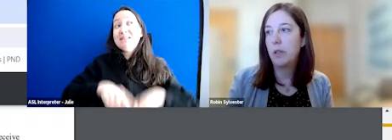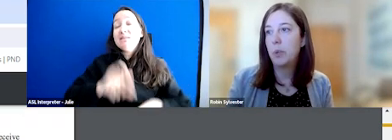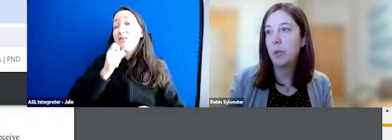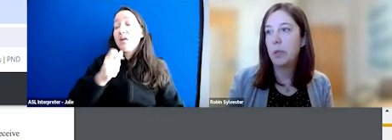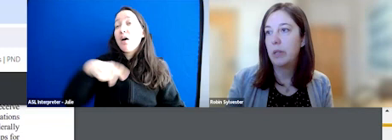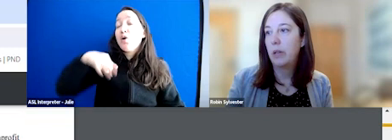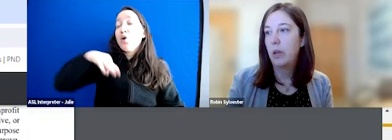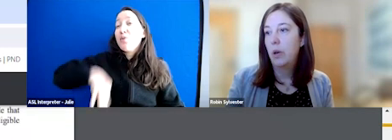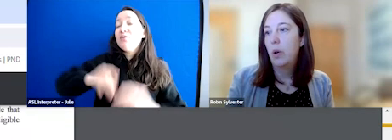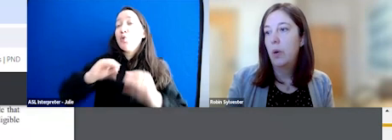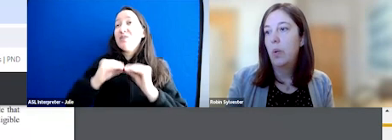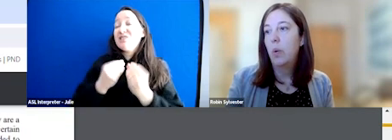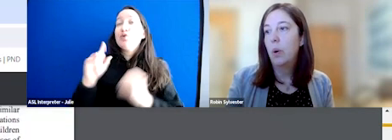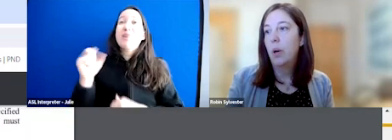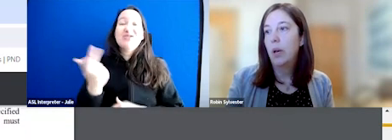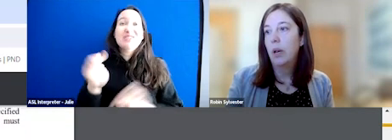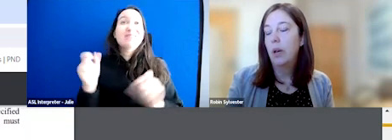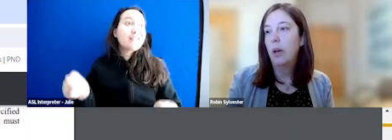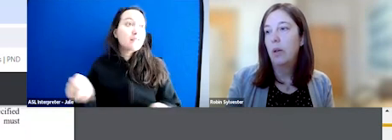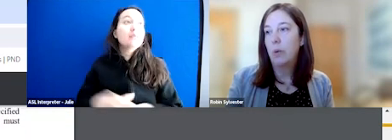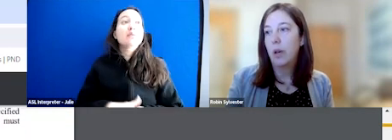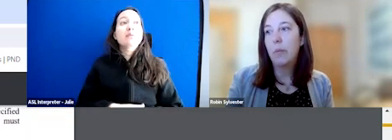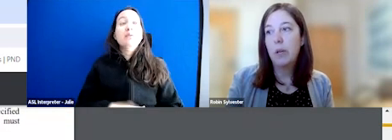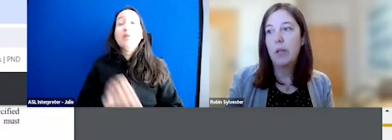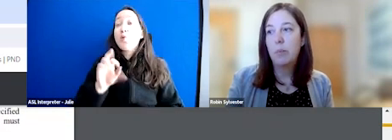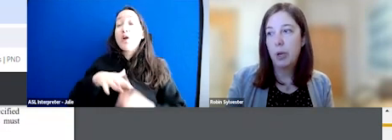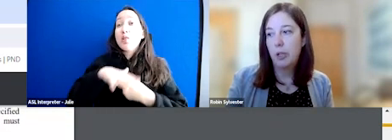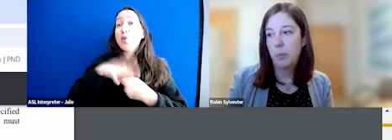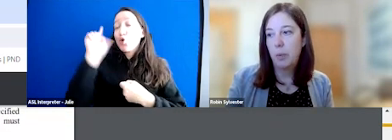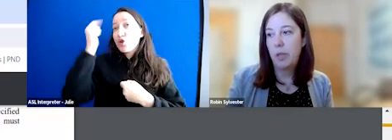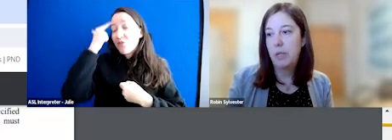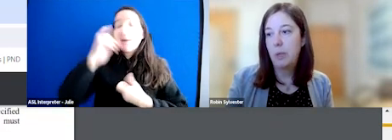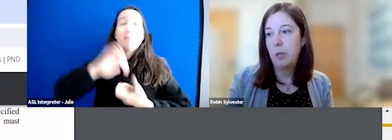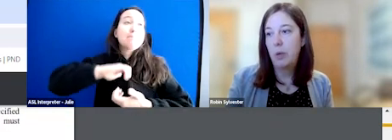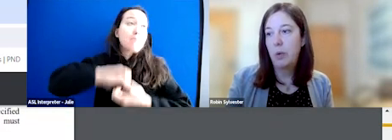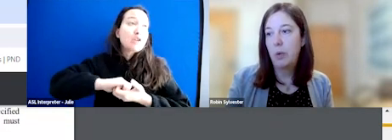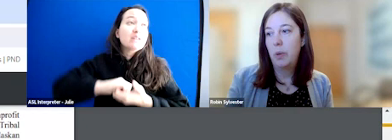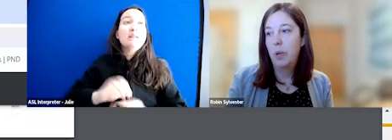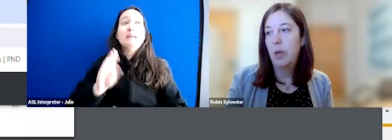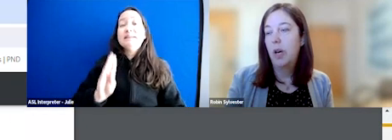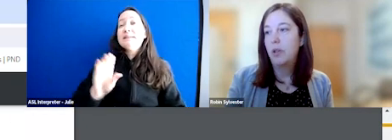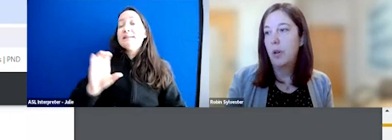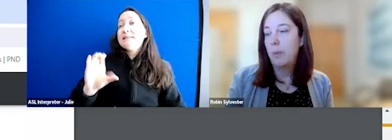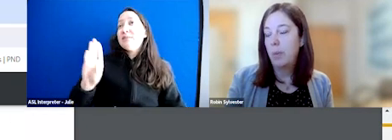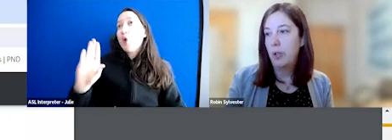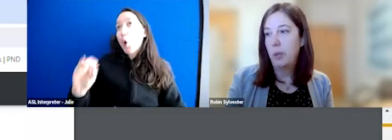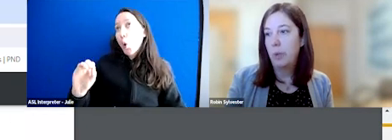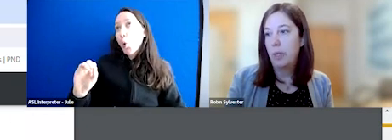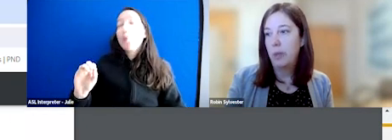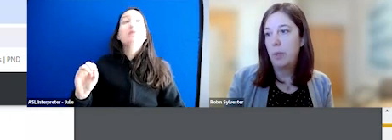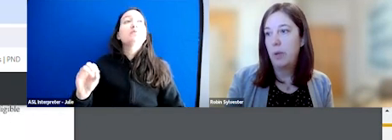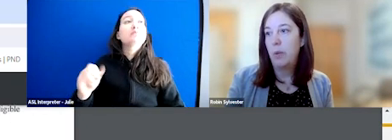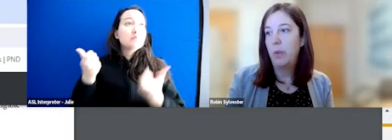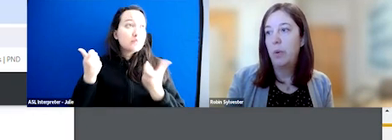are eligible, or a local government in partnership with a CBO, a tribe in partnership